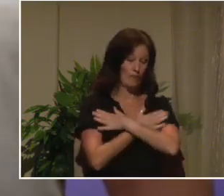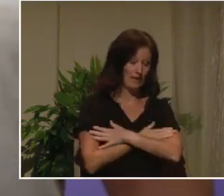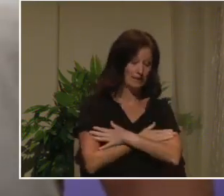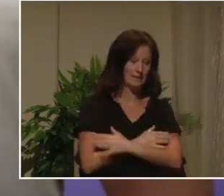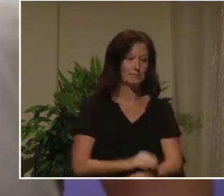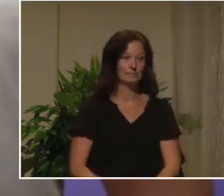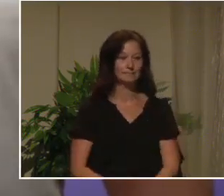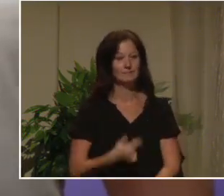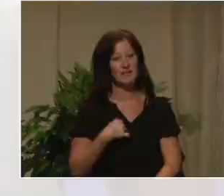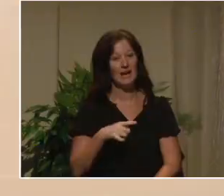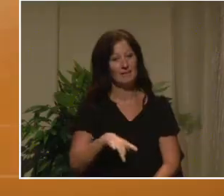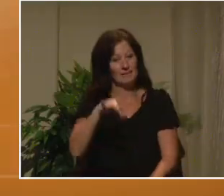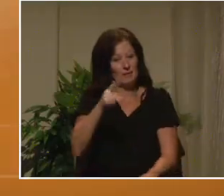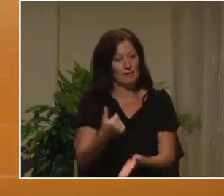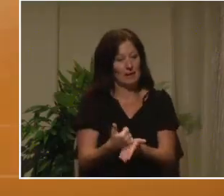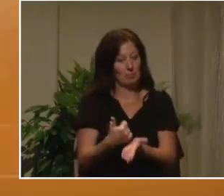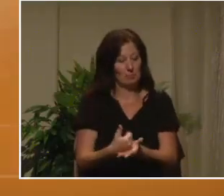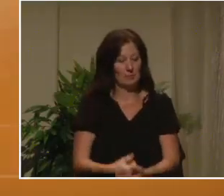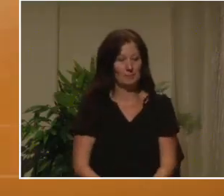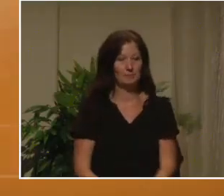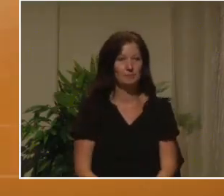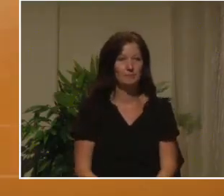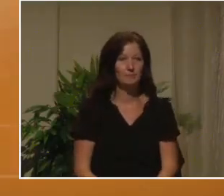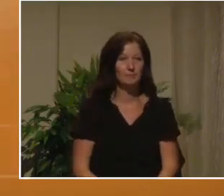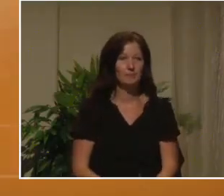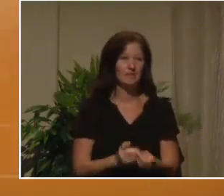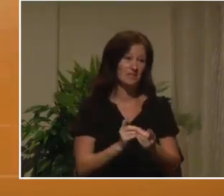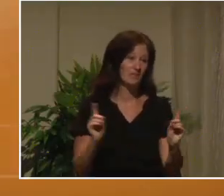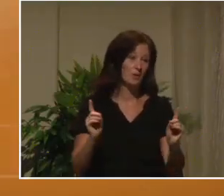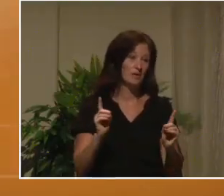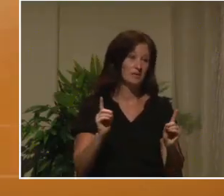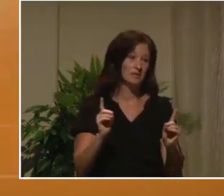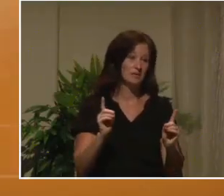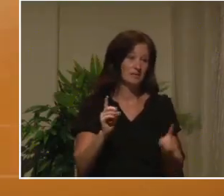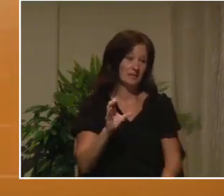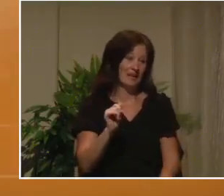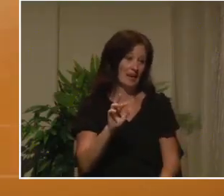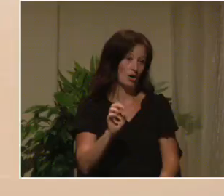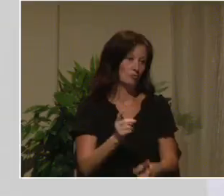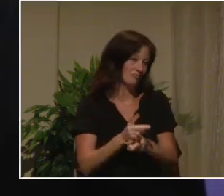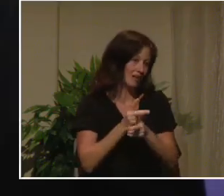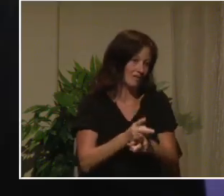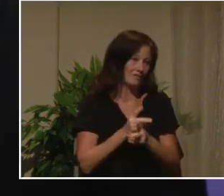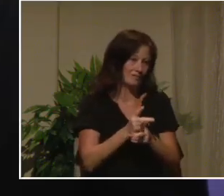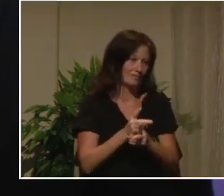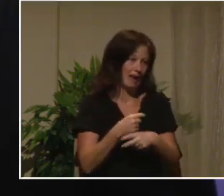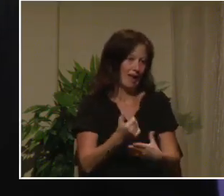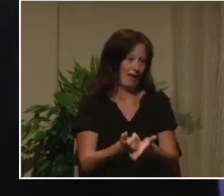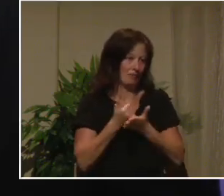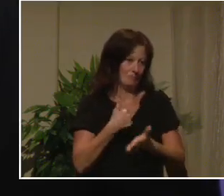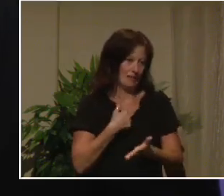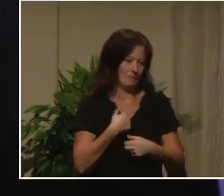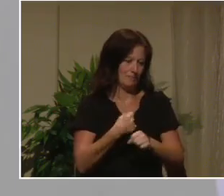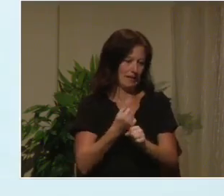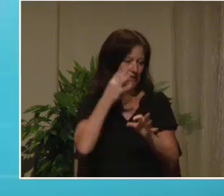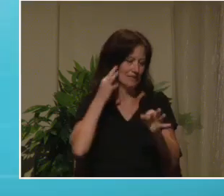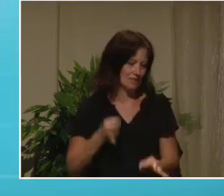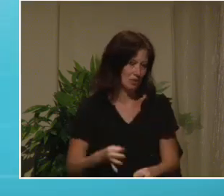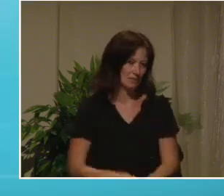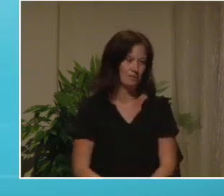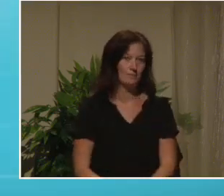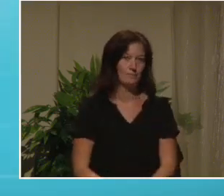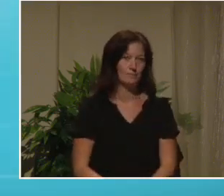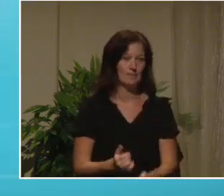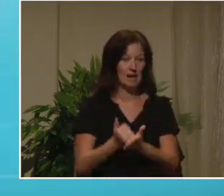help I needed at Divorce Care. Divorce Care kept me from making decisions that I'd later regret. Divorce Care helped me find relief. I